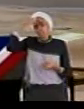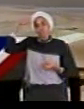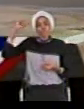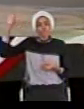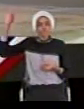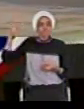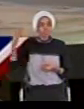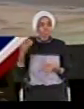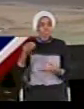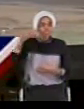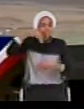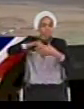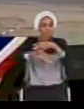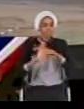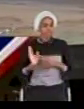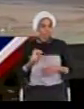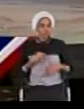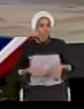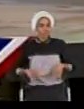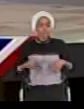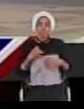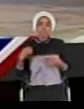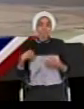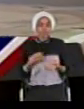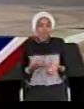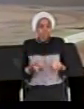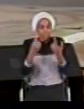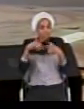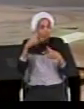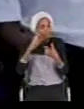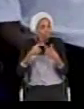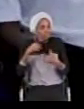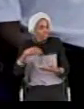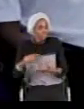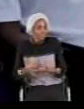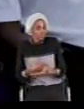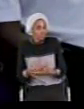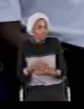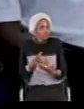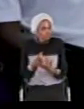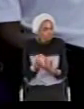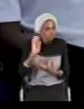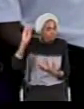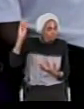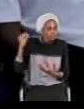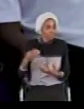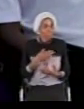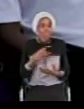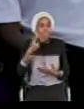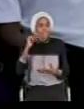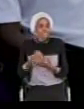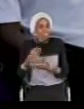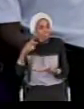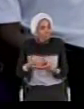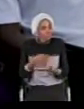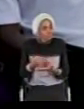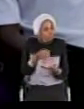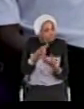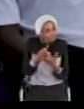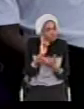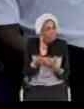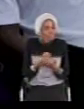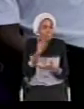came into our lives. We came into the gospel through grace, and the gospel through the grace of